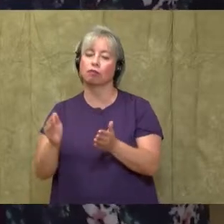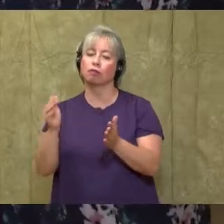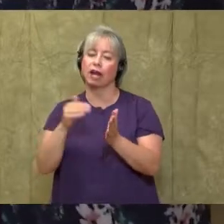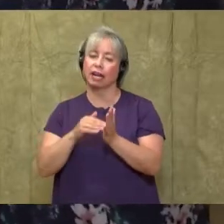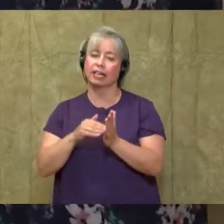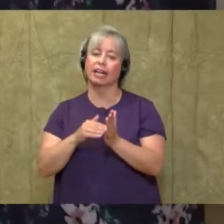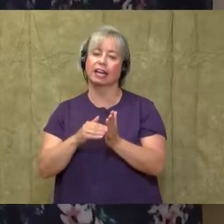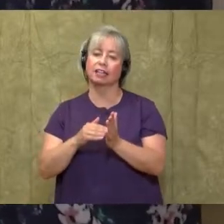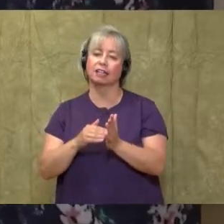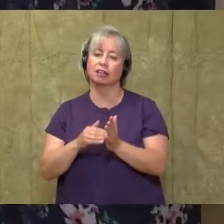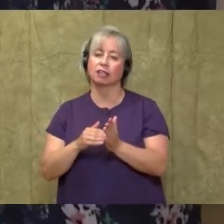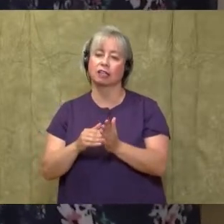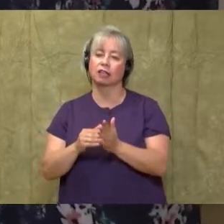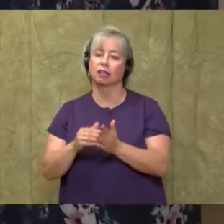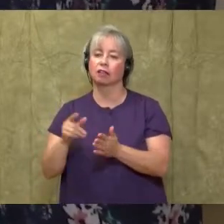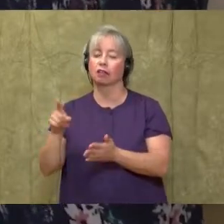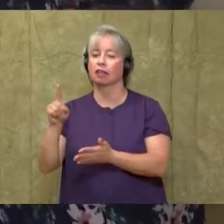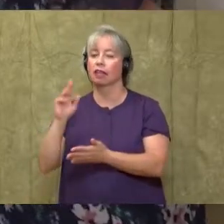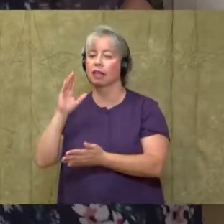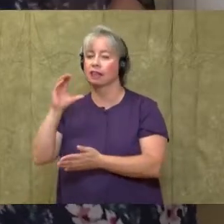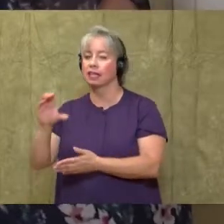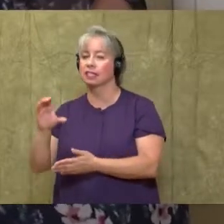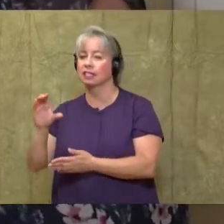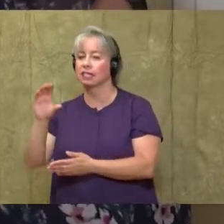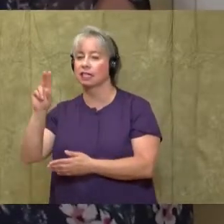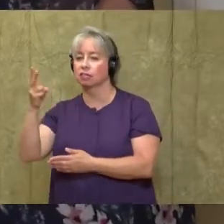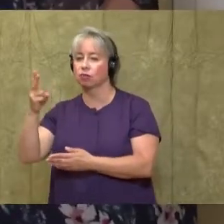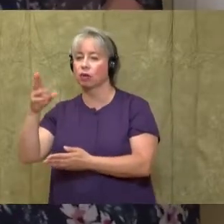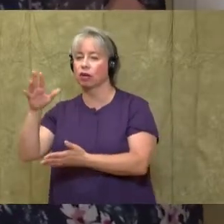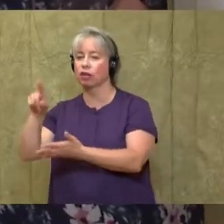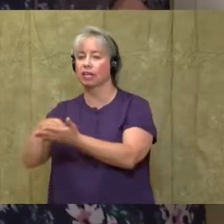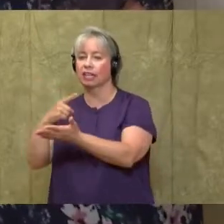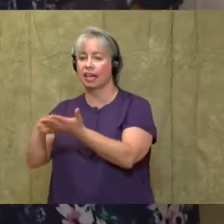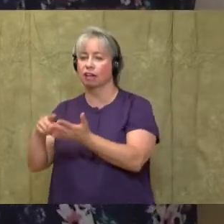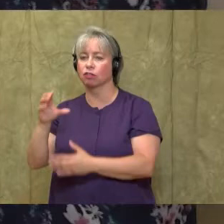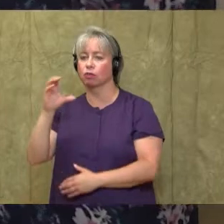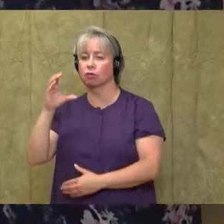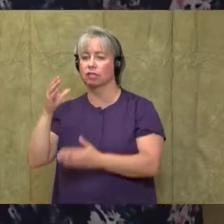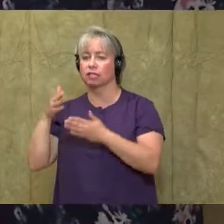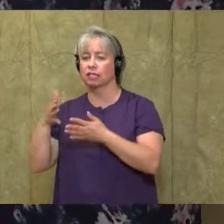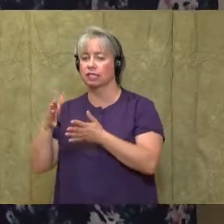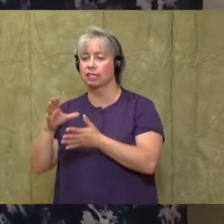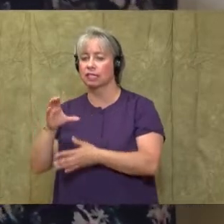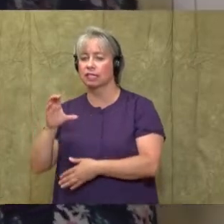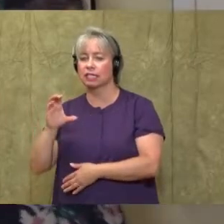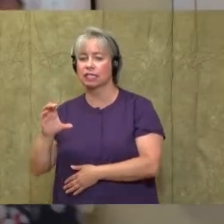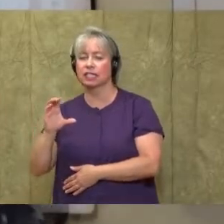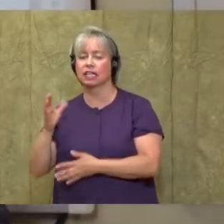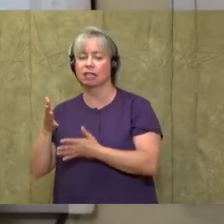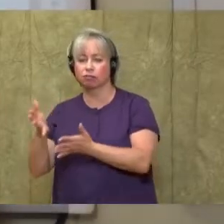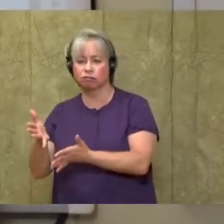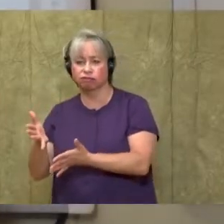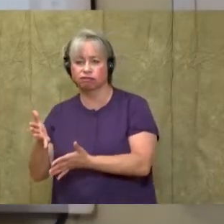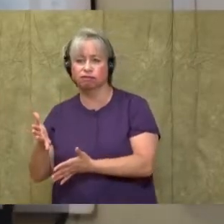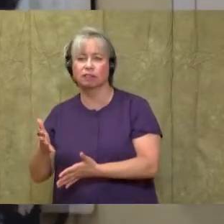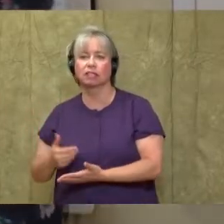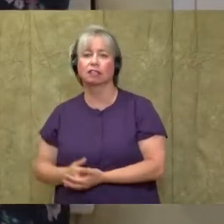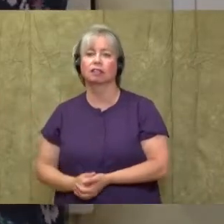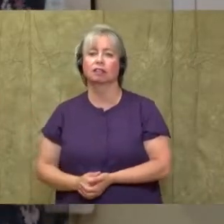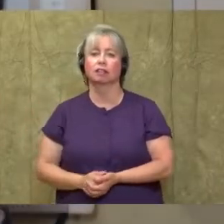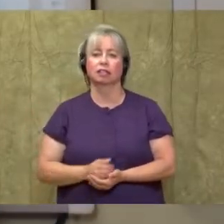and the square root are going to cancel. And so you're left with C by itself. And then the square root of